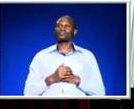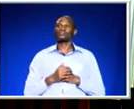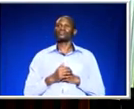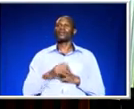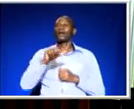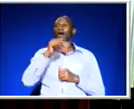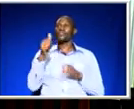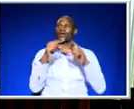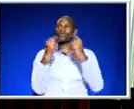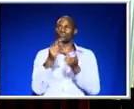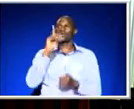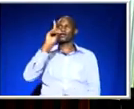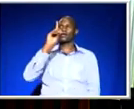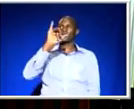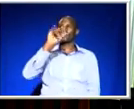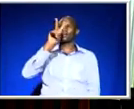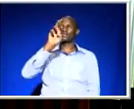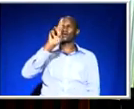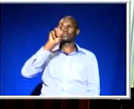The other group is the diverging lenses,